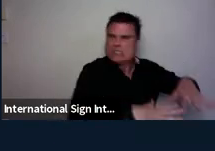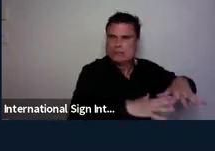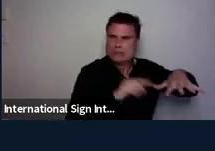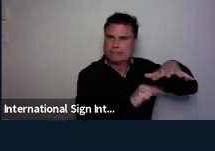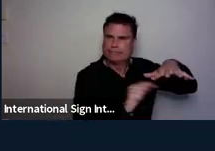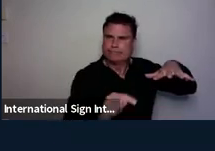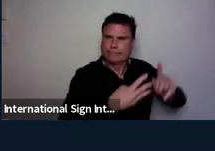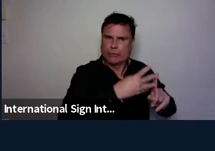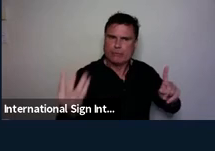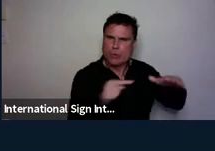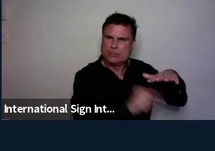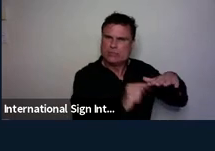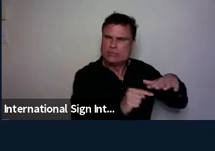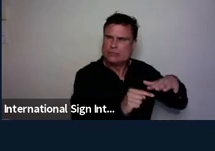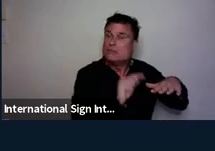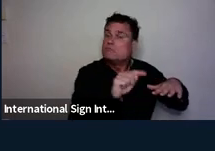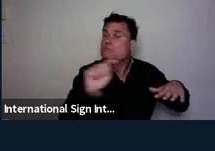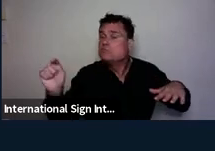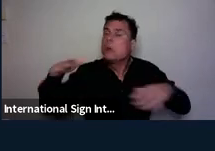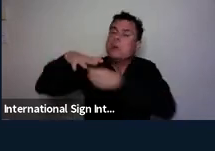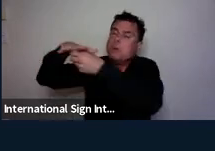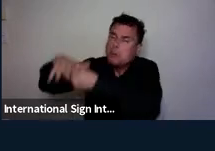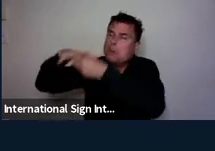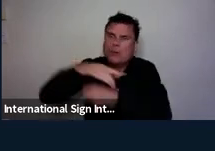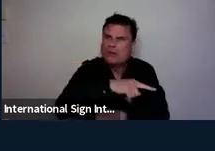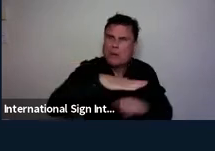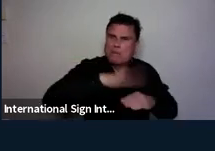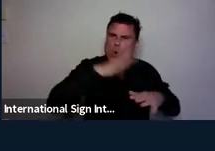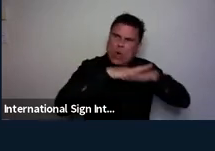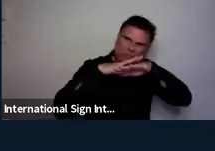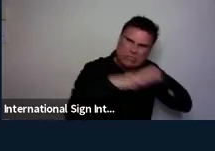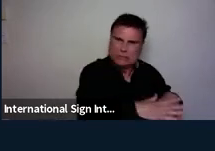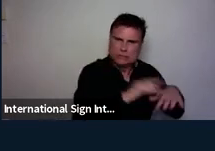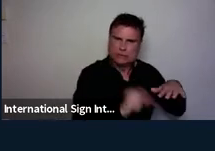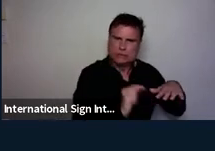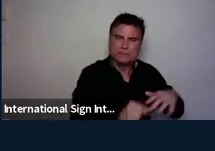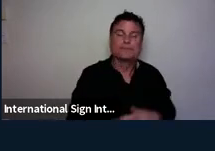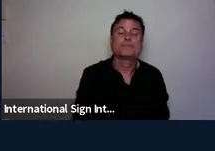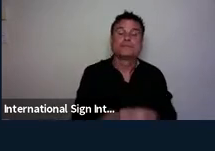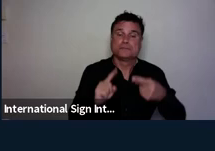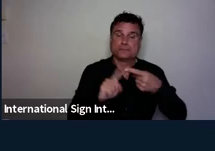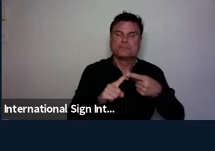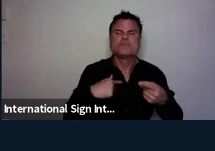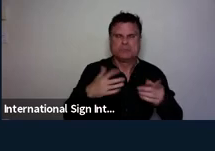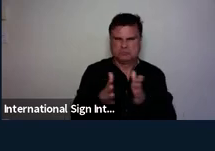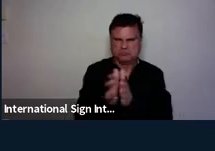in the entire communities, let's say. So firstly, what we experienced firsthand is in terms of